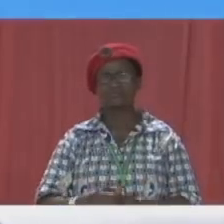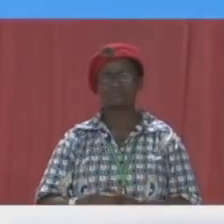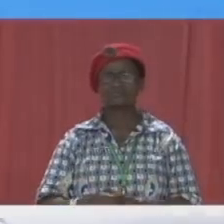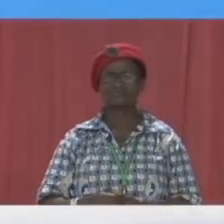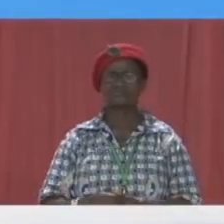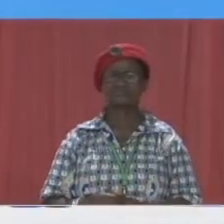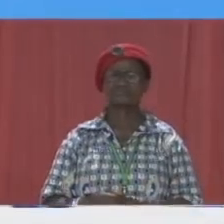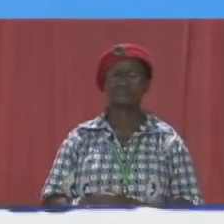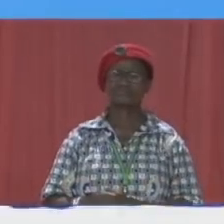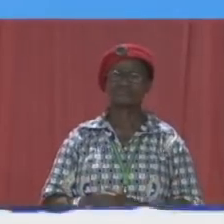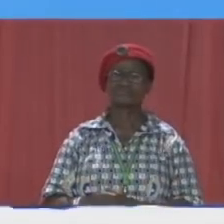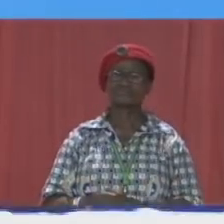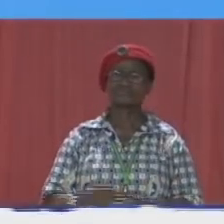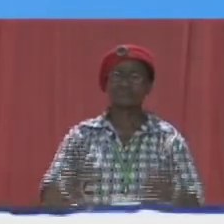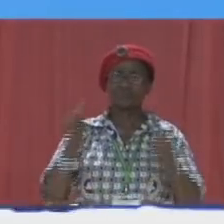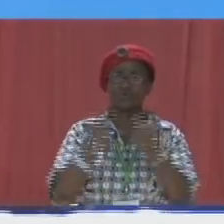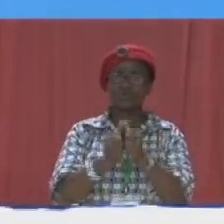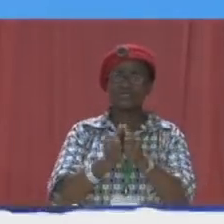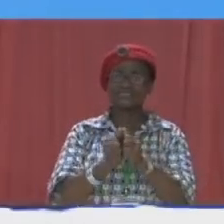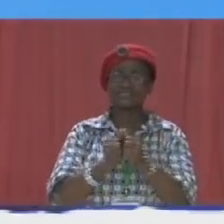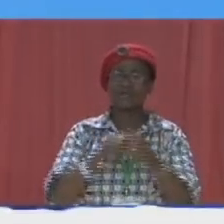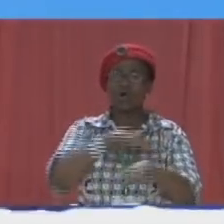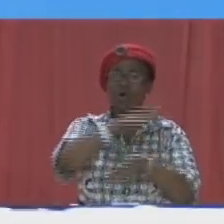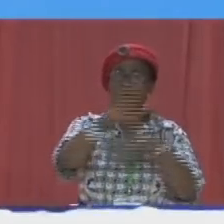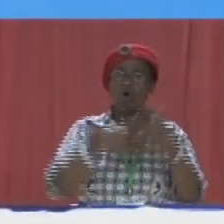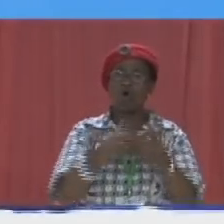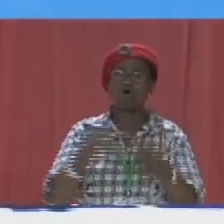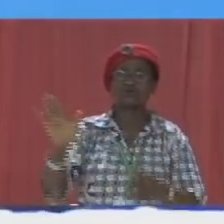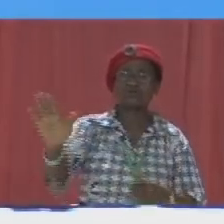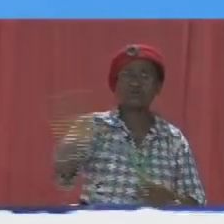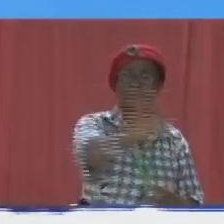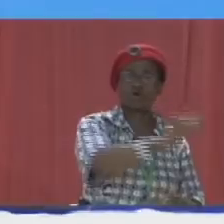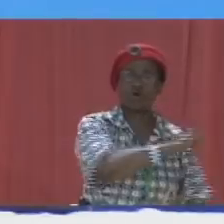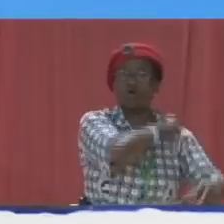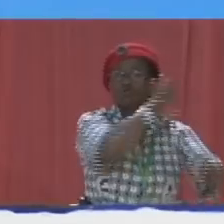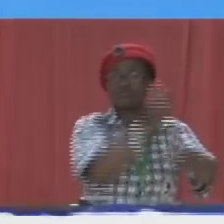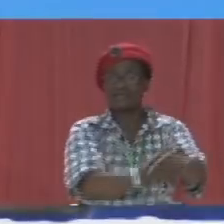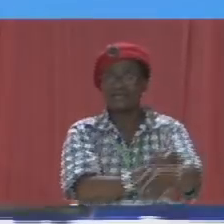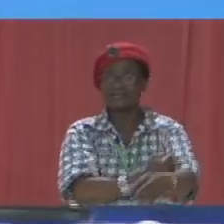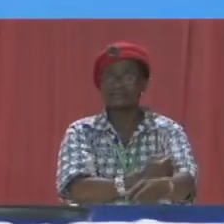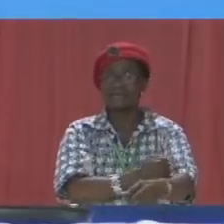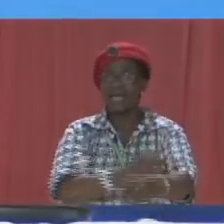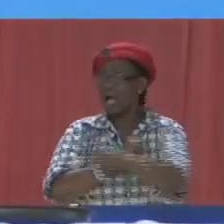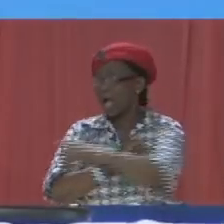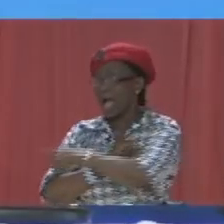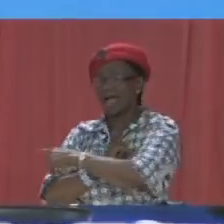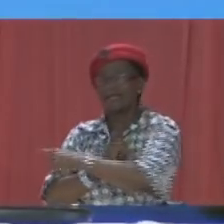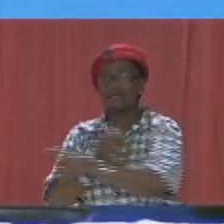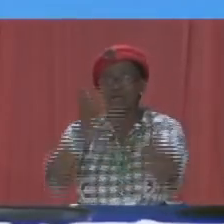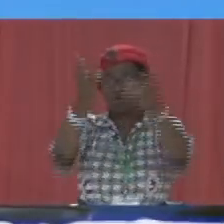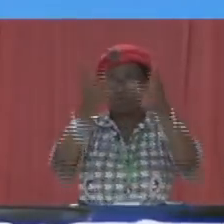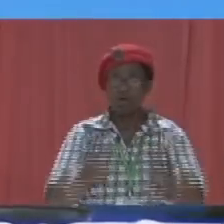With all your strength, I want you to shout,